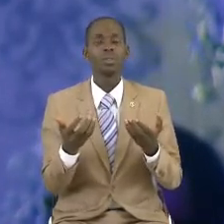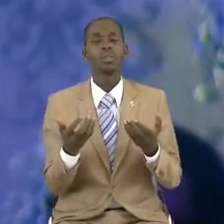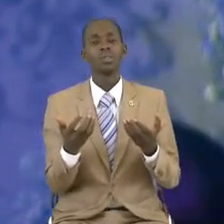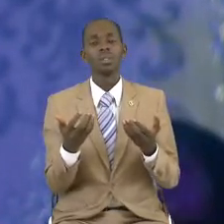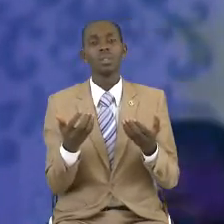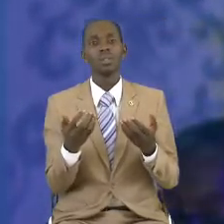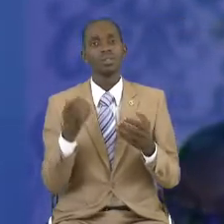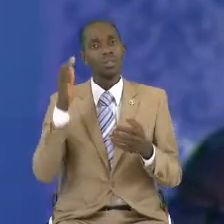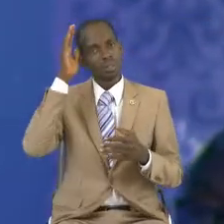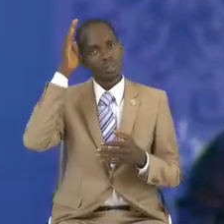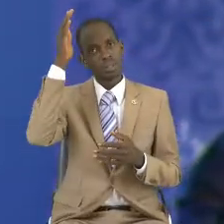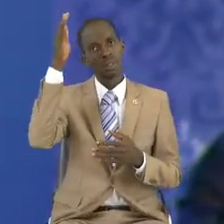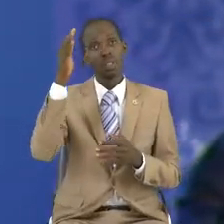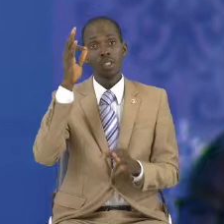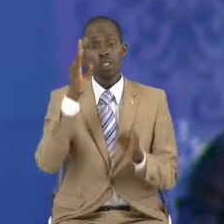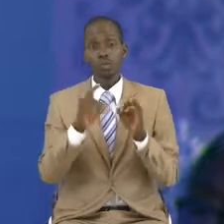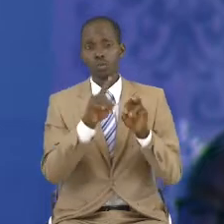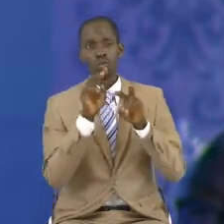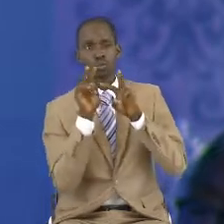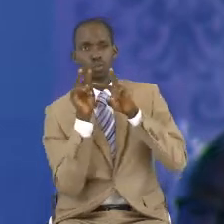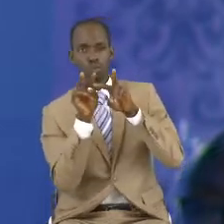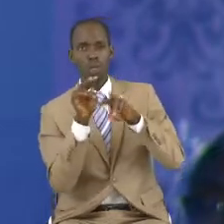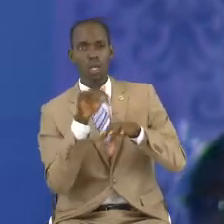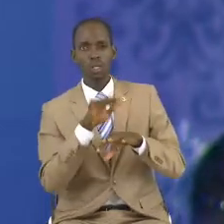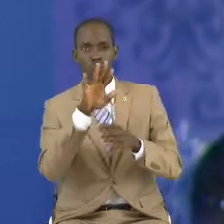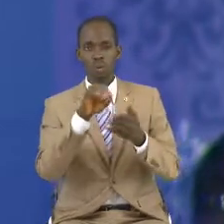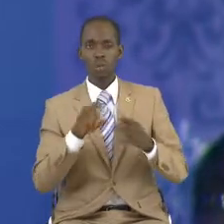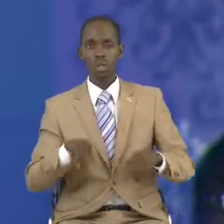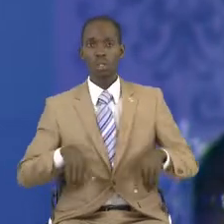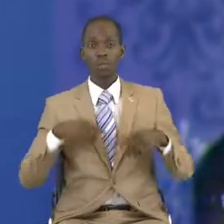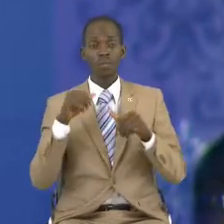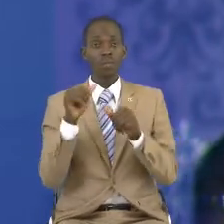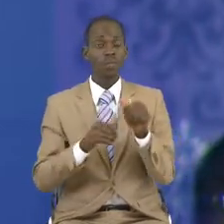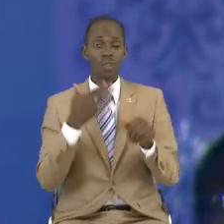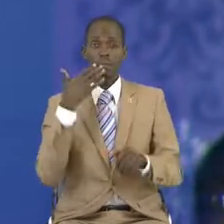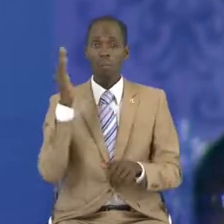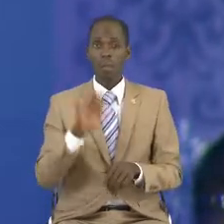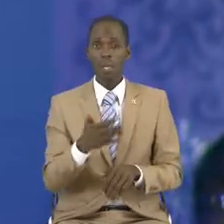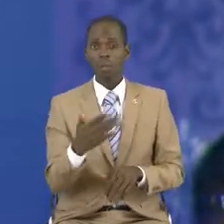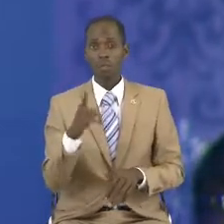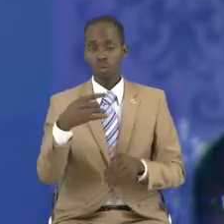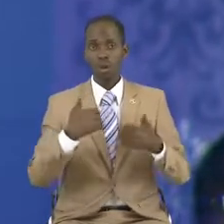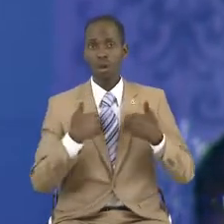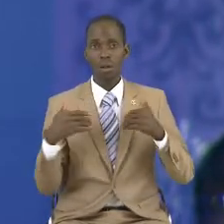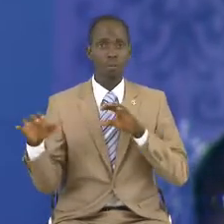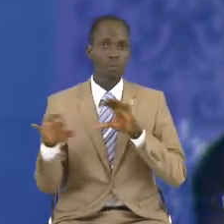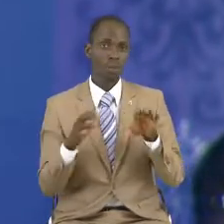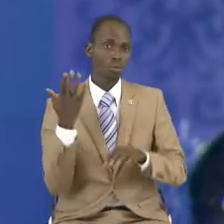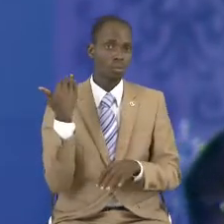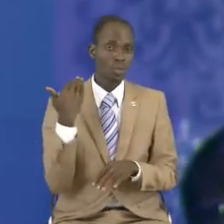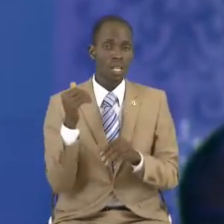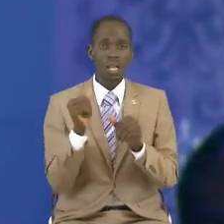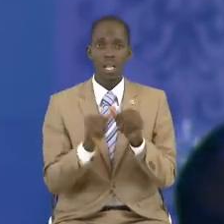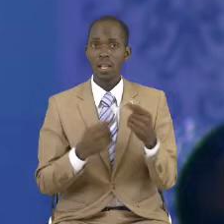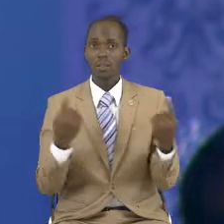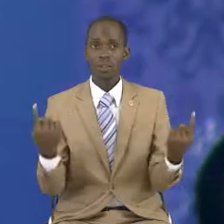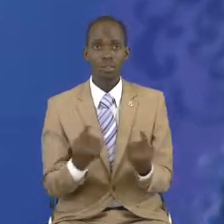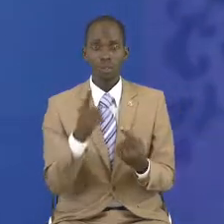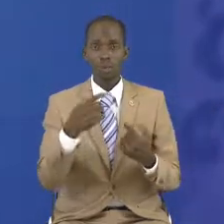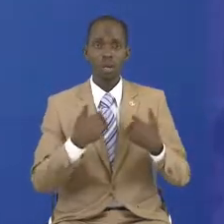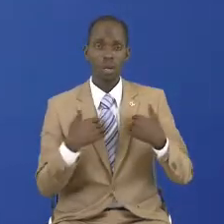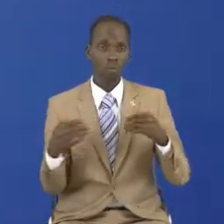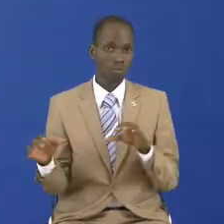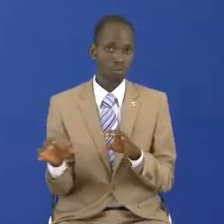look at your life every evil thing you have done every scene you have committed